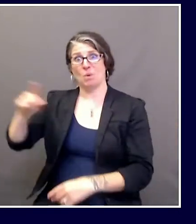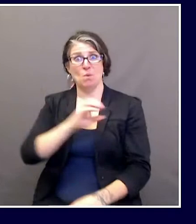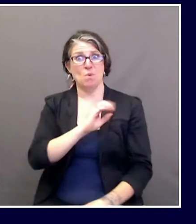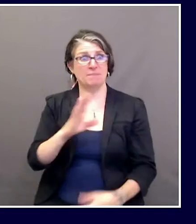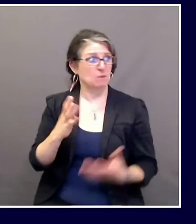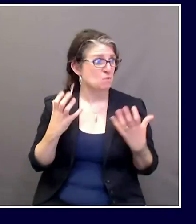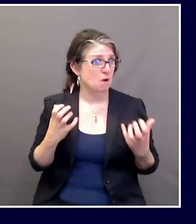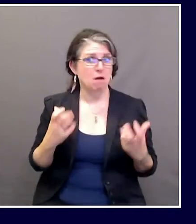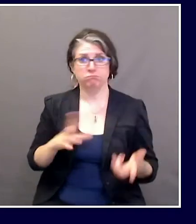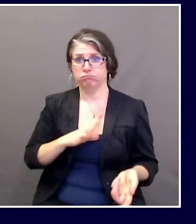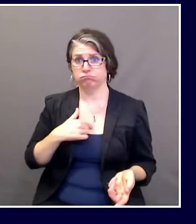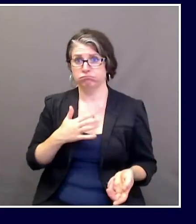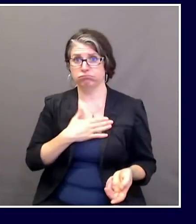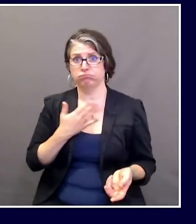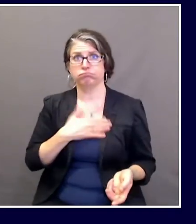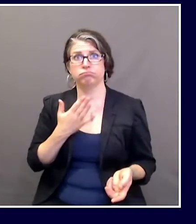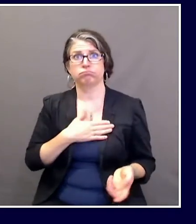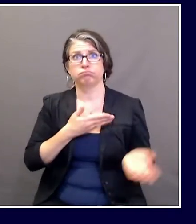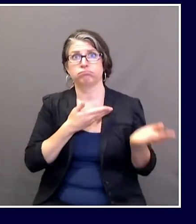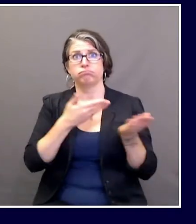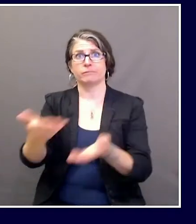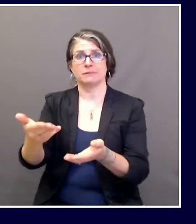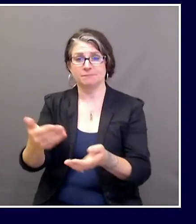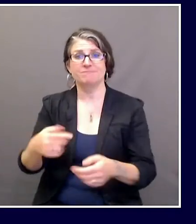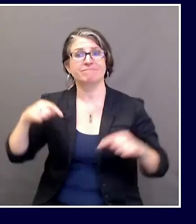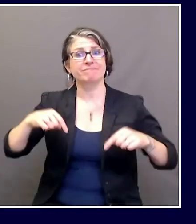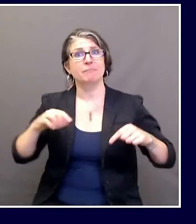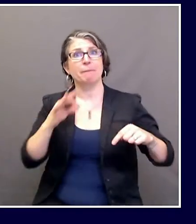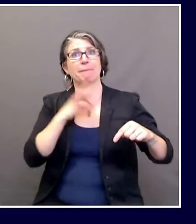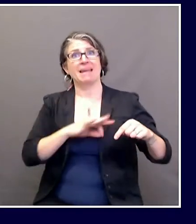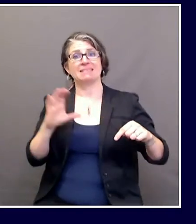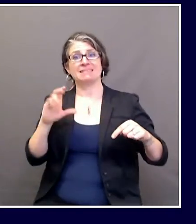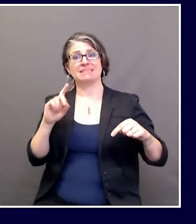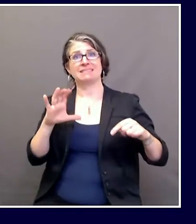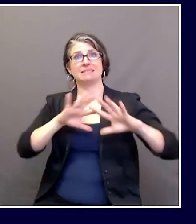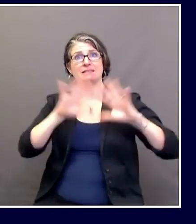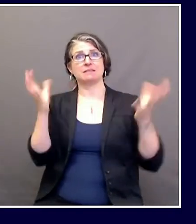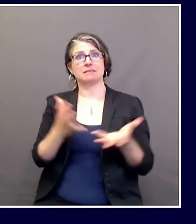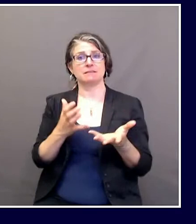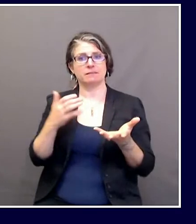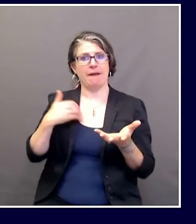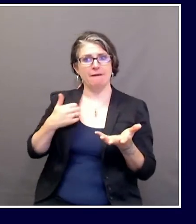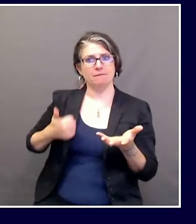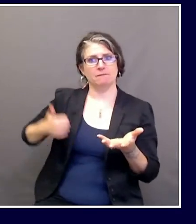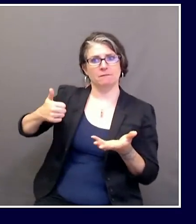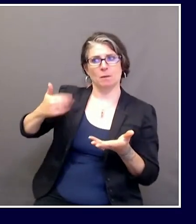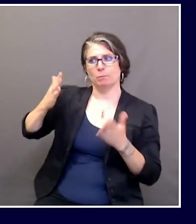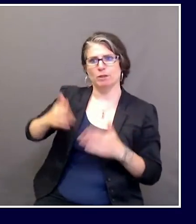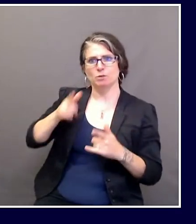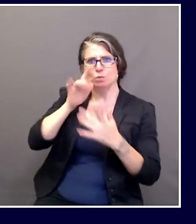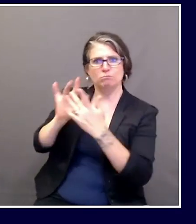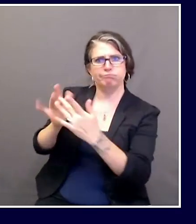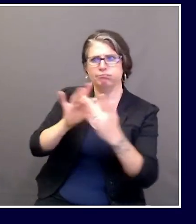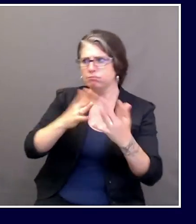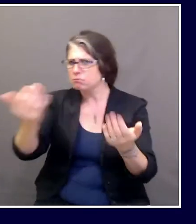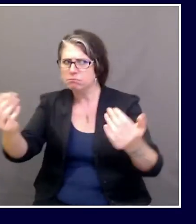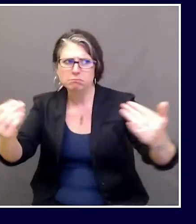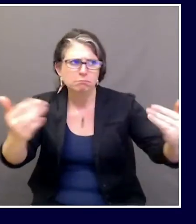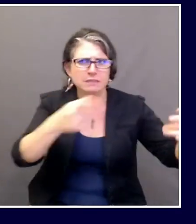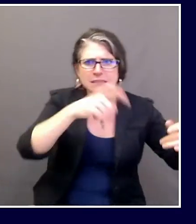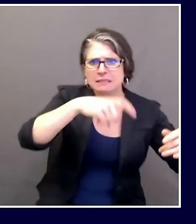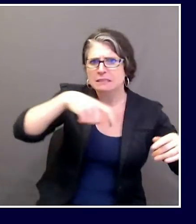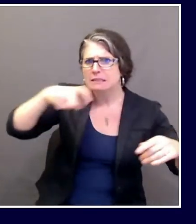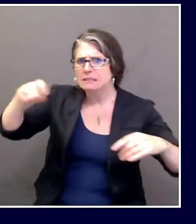with them to, again, make sure that they're aware of it. If they opt to offer enticements of that nature, then all the better. And